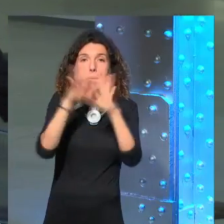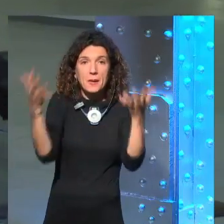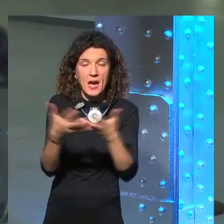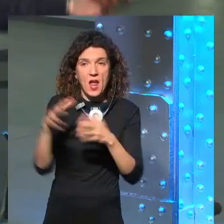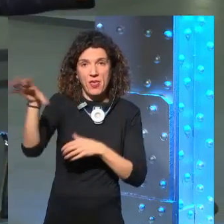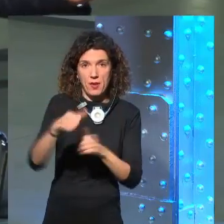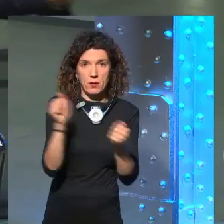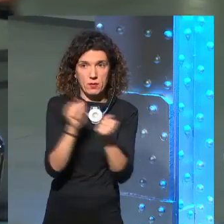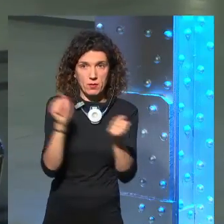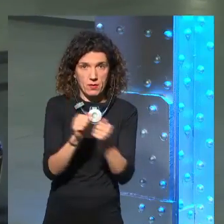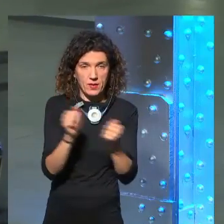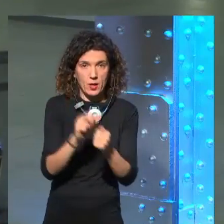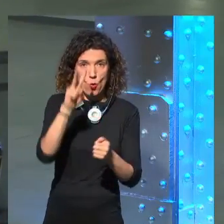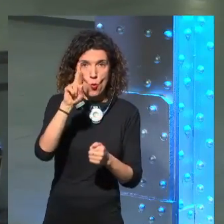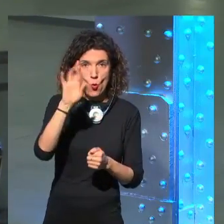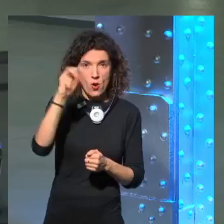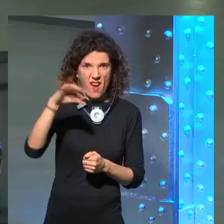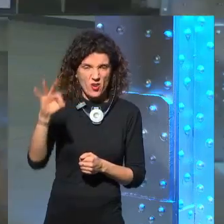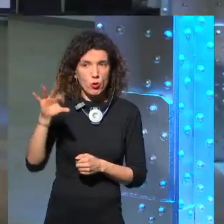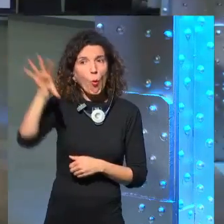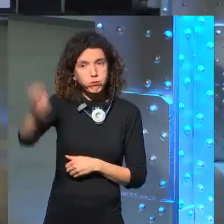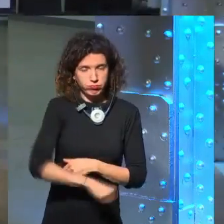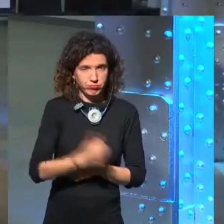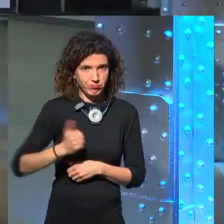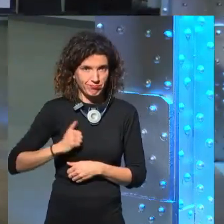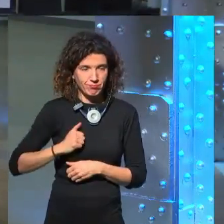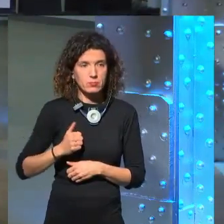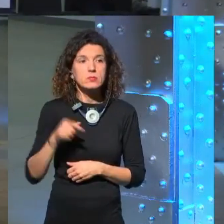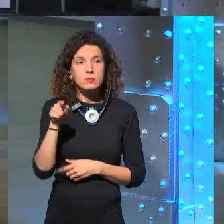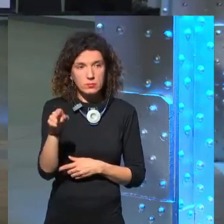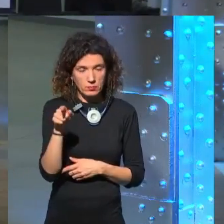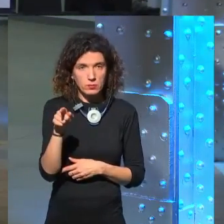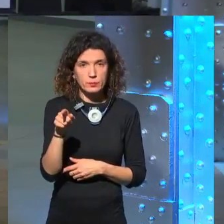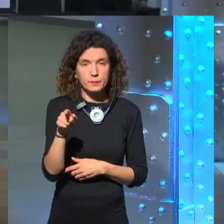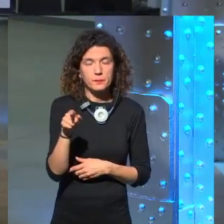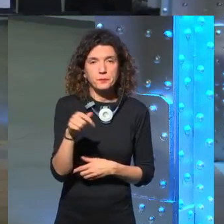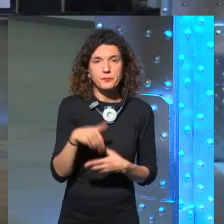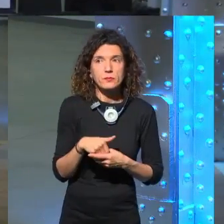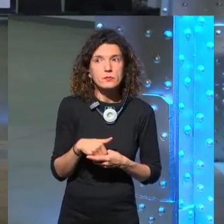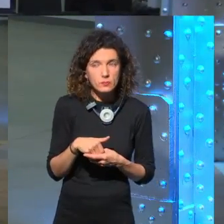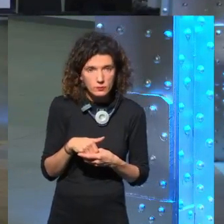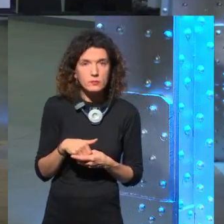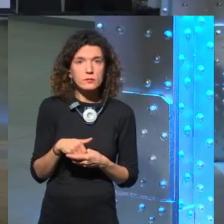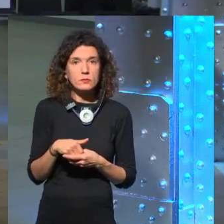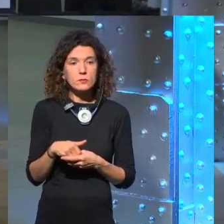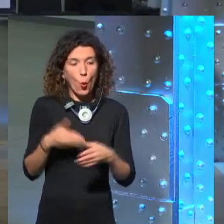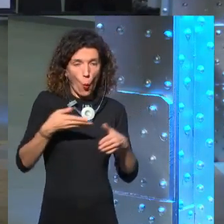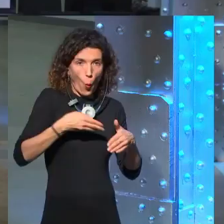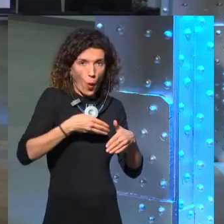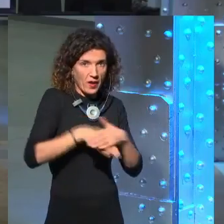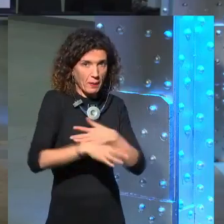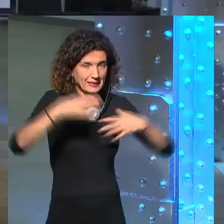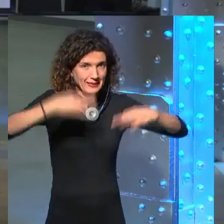on the internet these days. So, this pot of uranium, I managed to get this past airport security, which is pretty impressive this